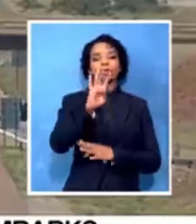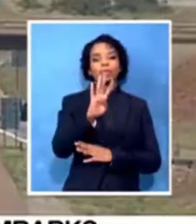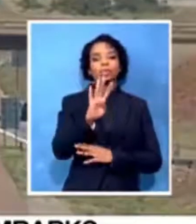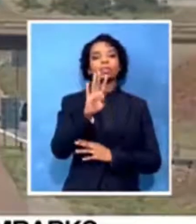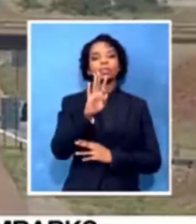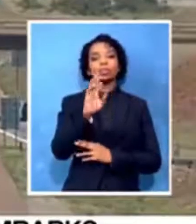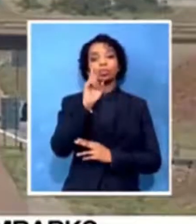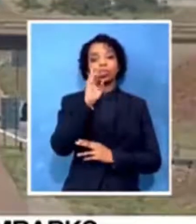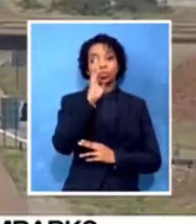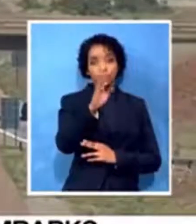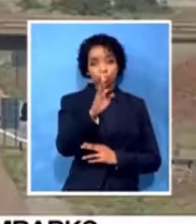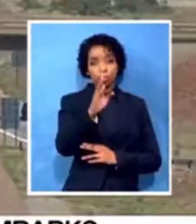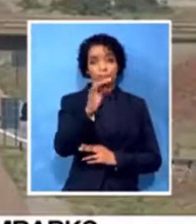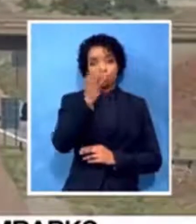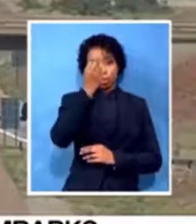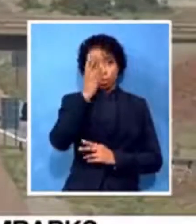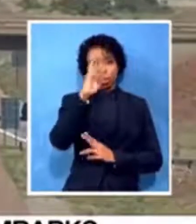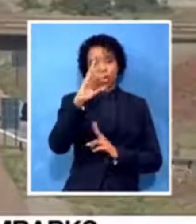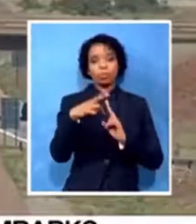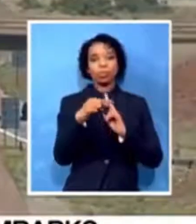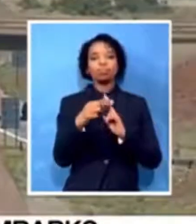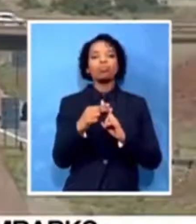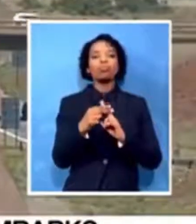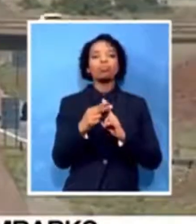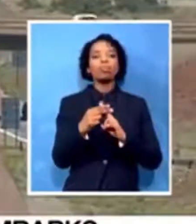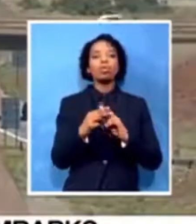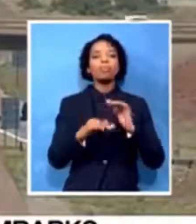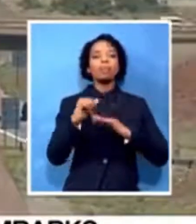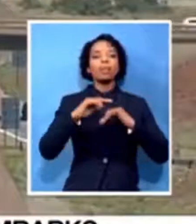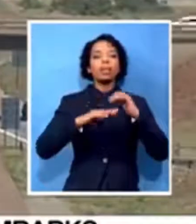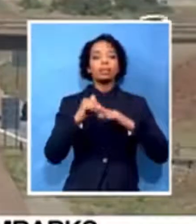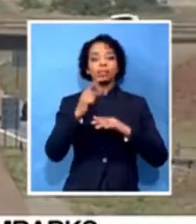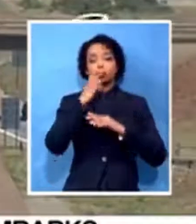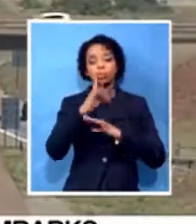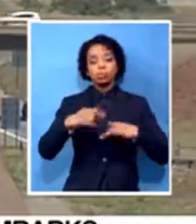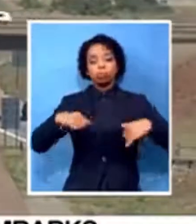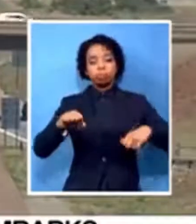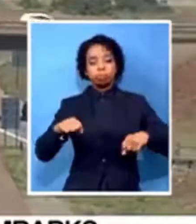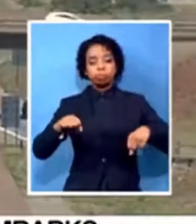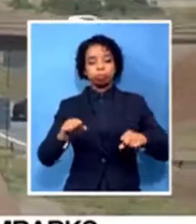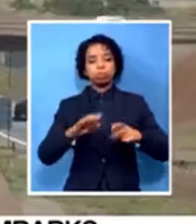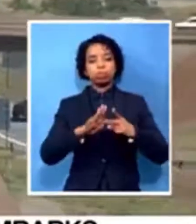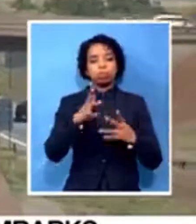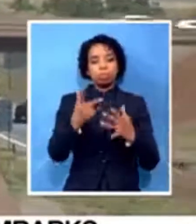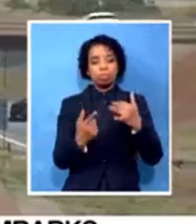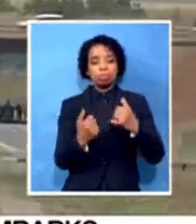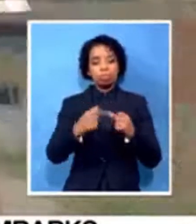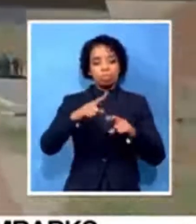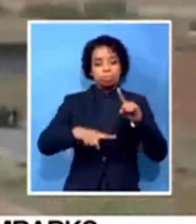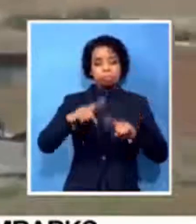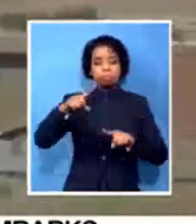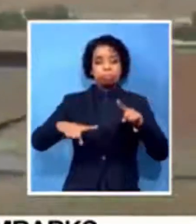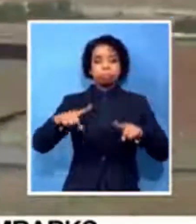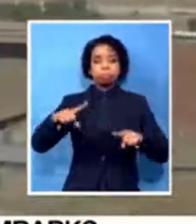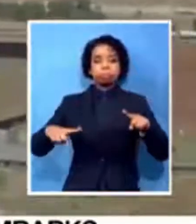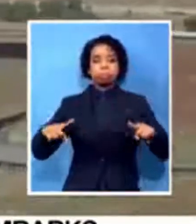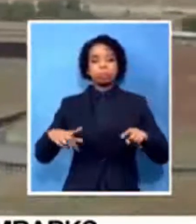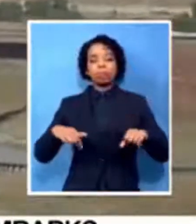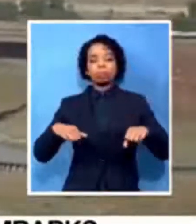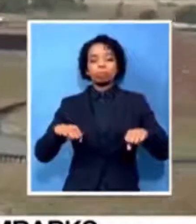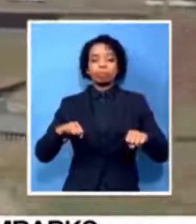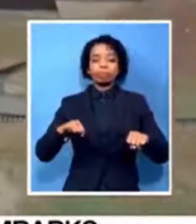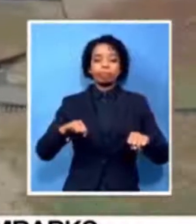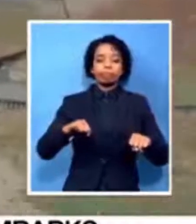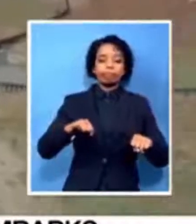saw motorcycles and a variety of vehicles on a go slow moving at about 30 kilometers per hour,